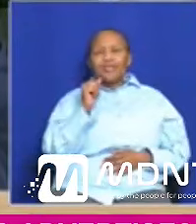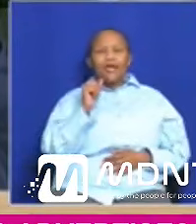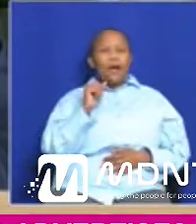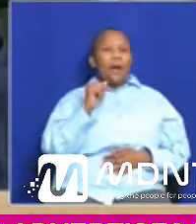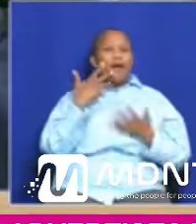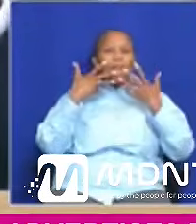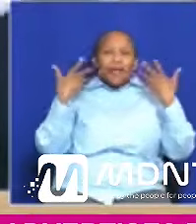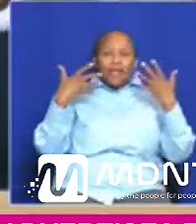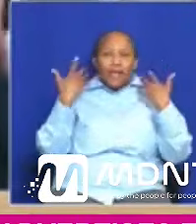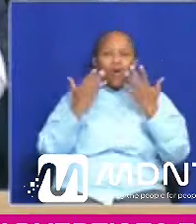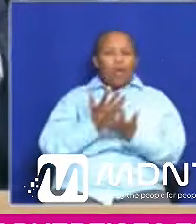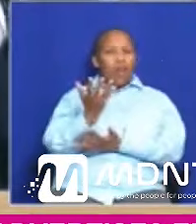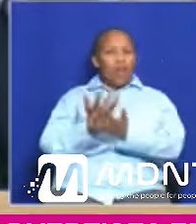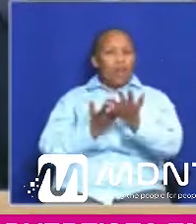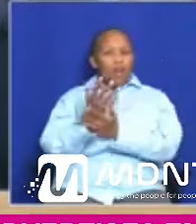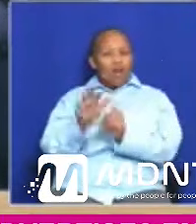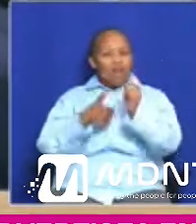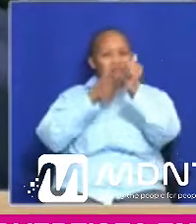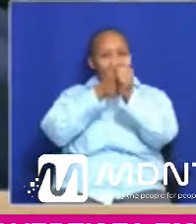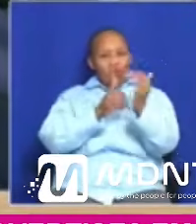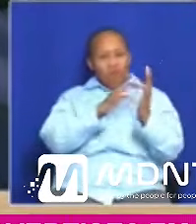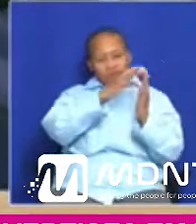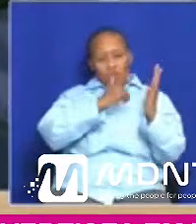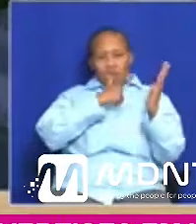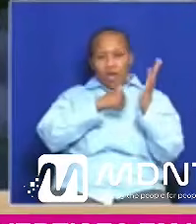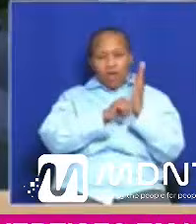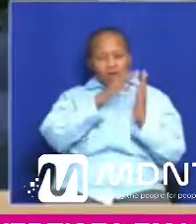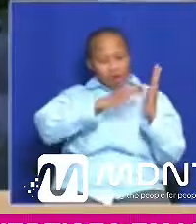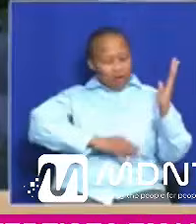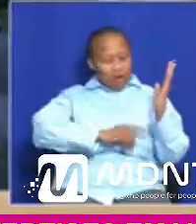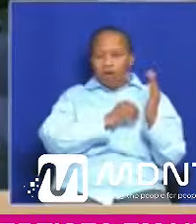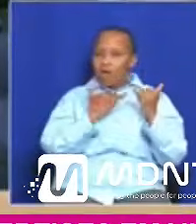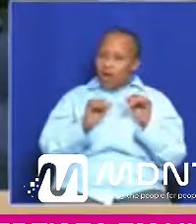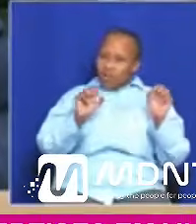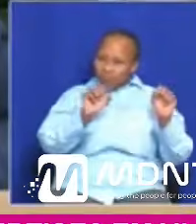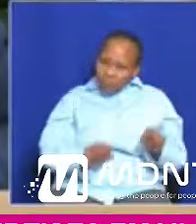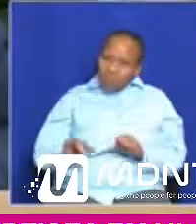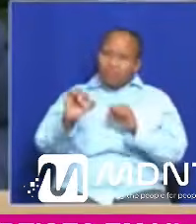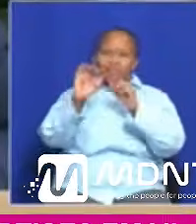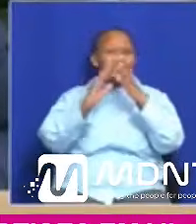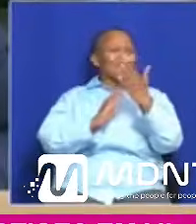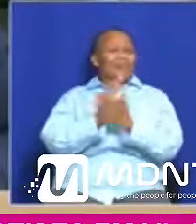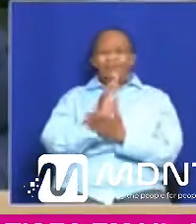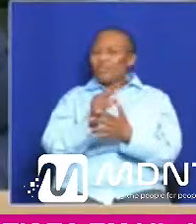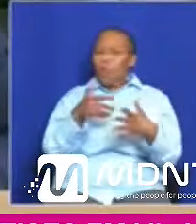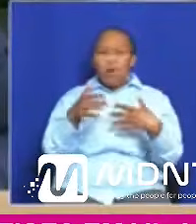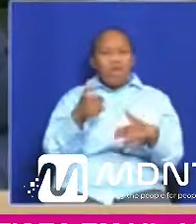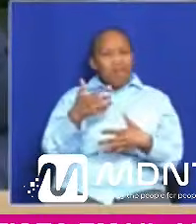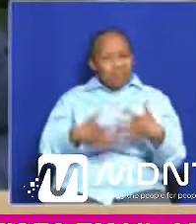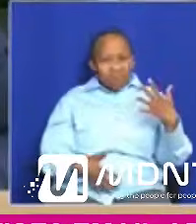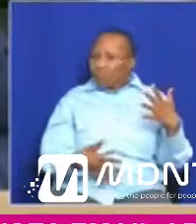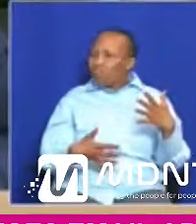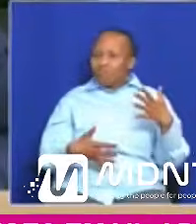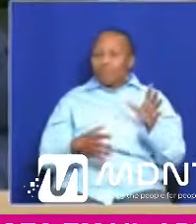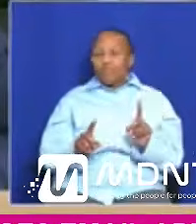But because you are talking fair trial rights or whatever else, now let's look at